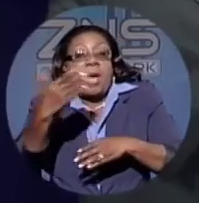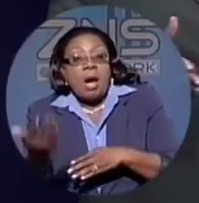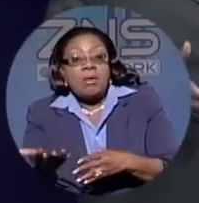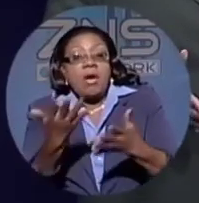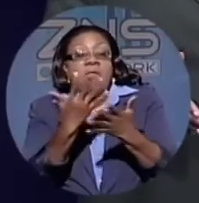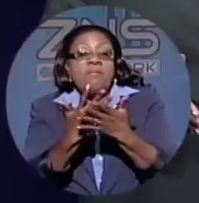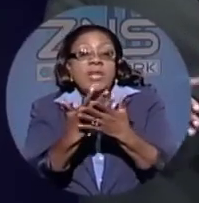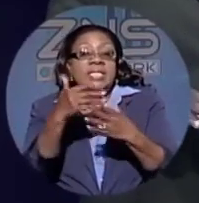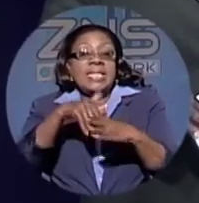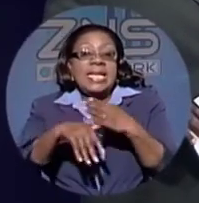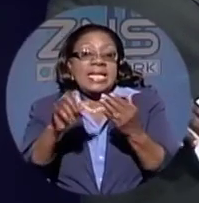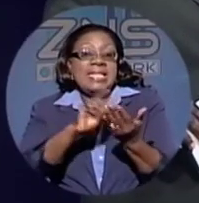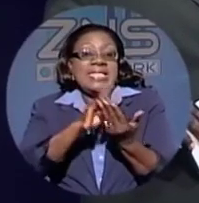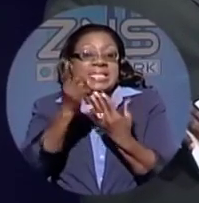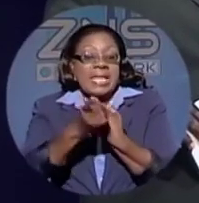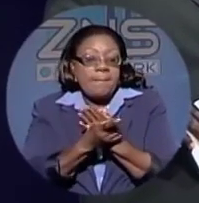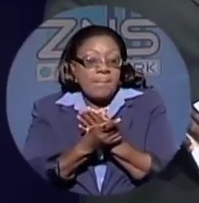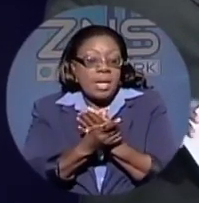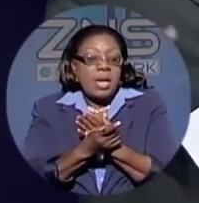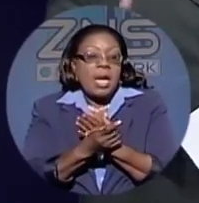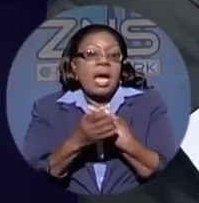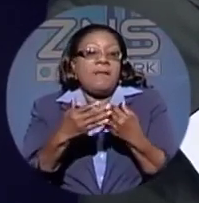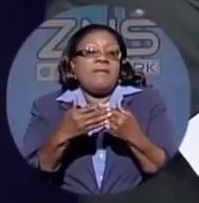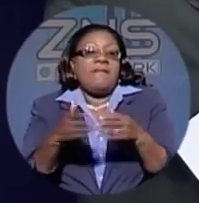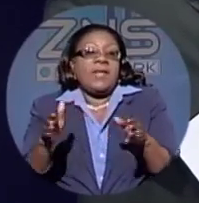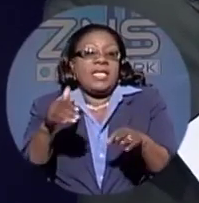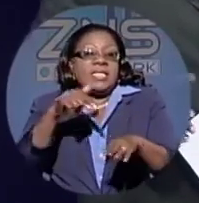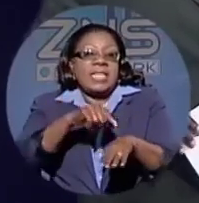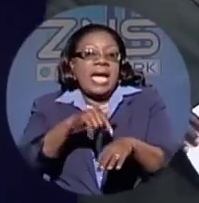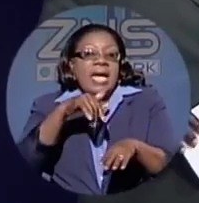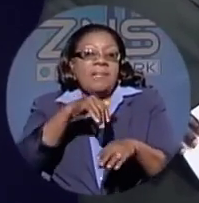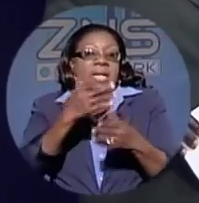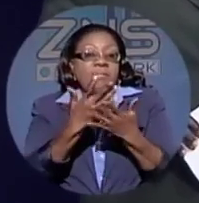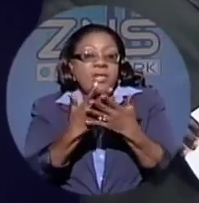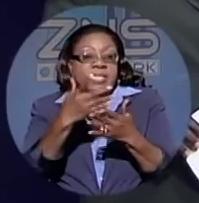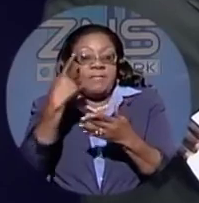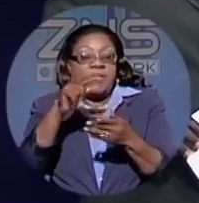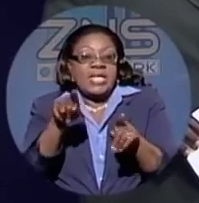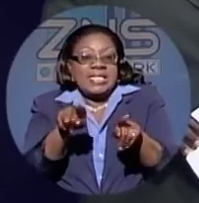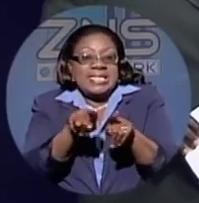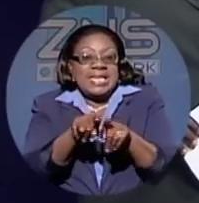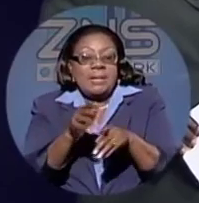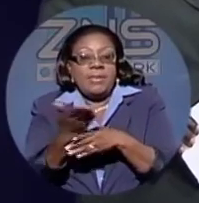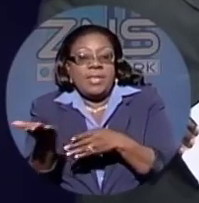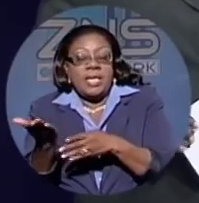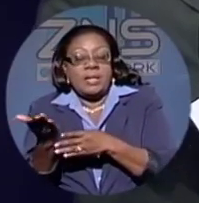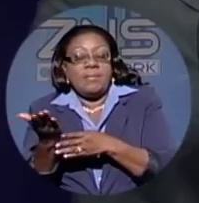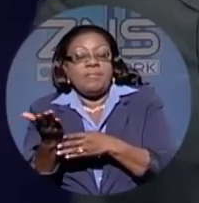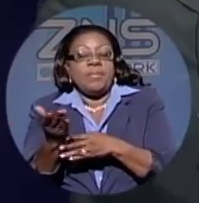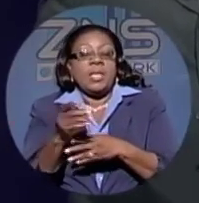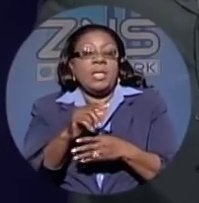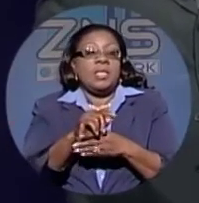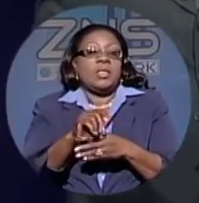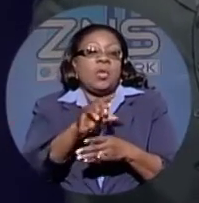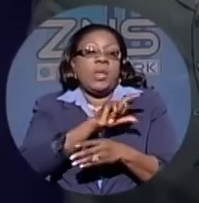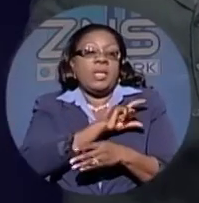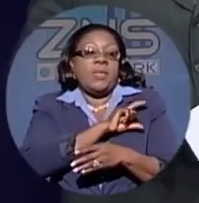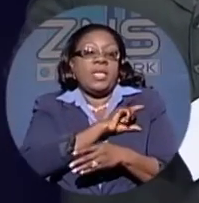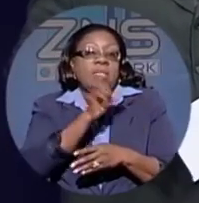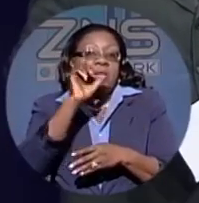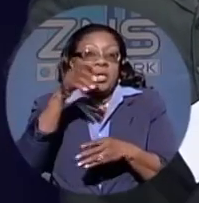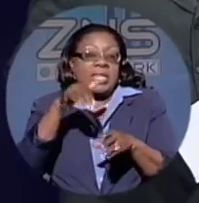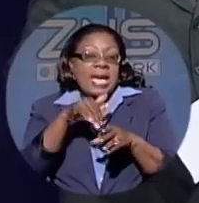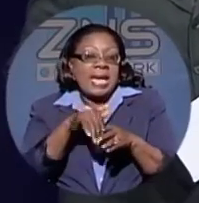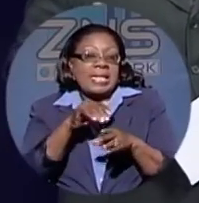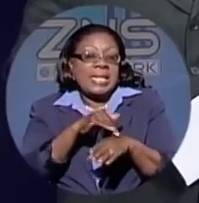prison in December after serving a sentence for a similar charge. In fact, we understand that when police looked at this particular case, it was